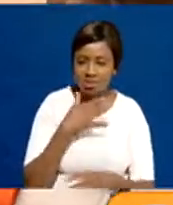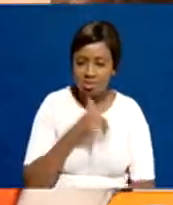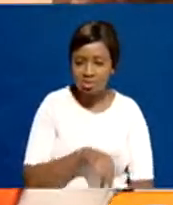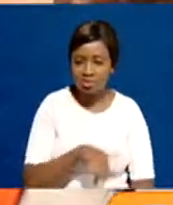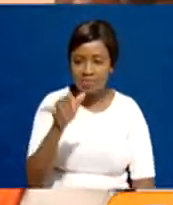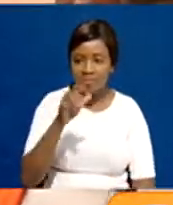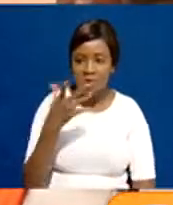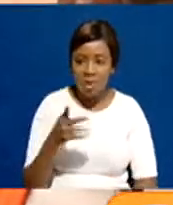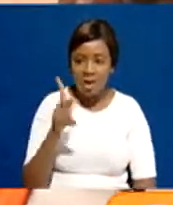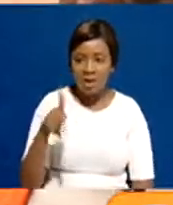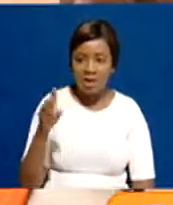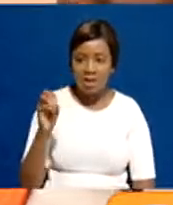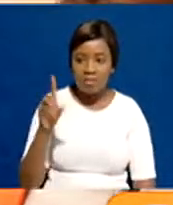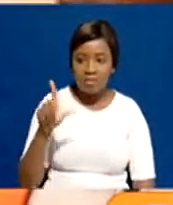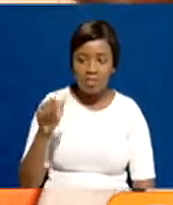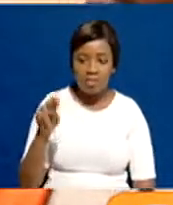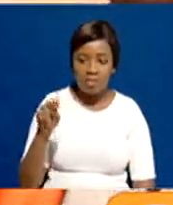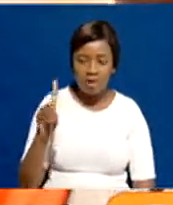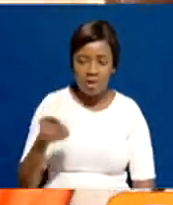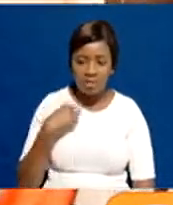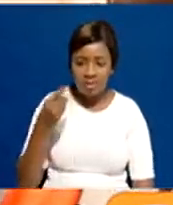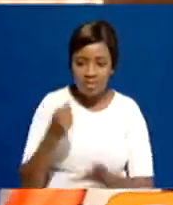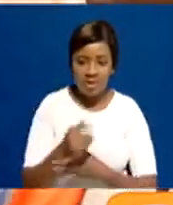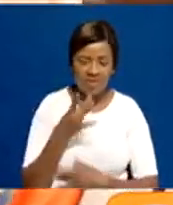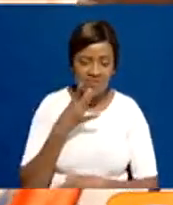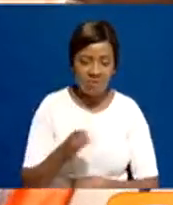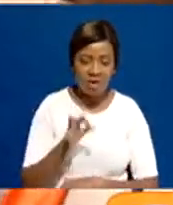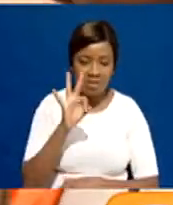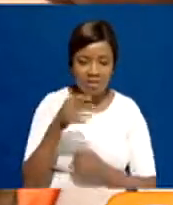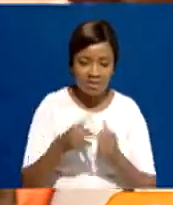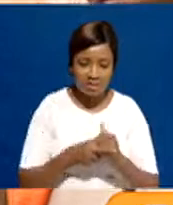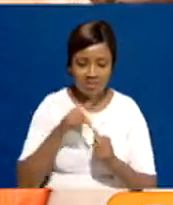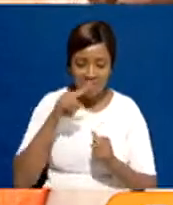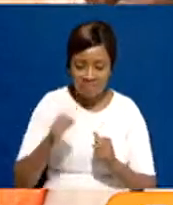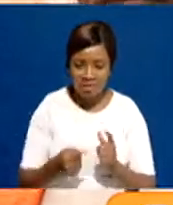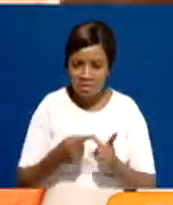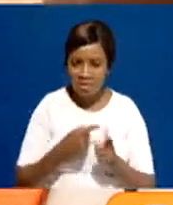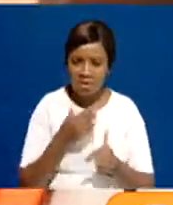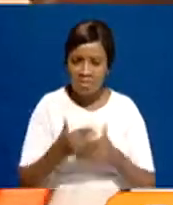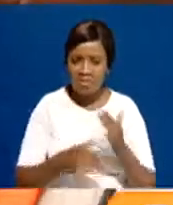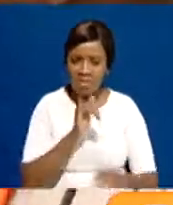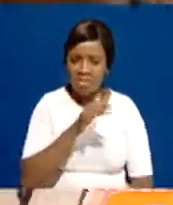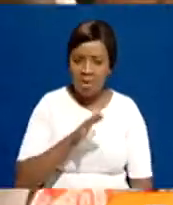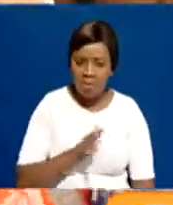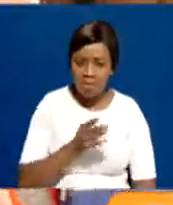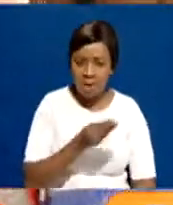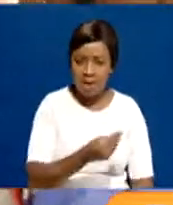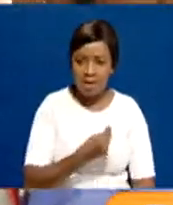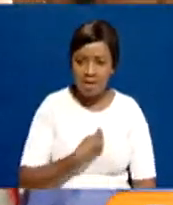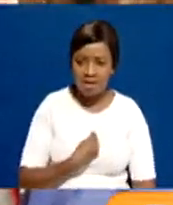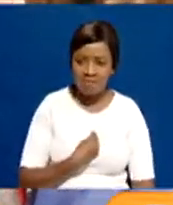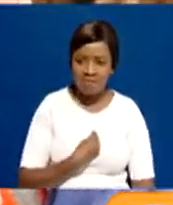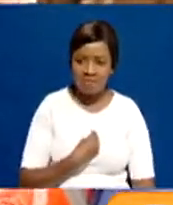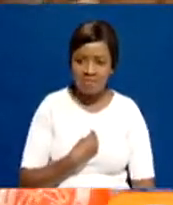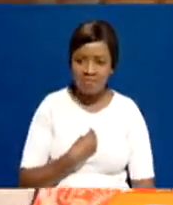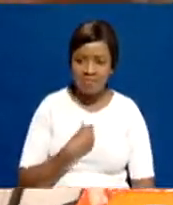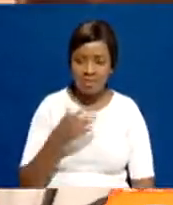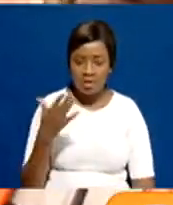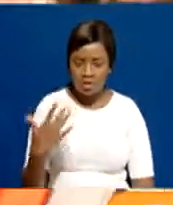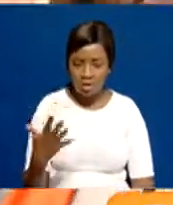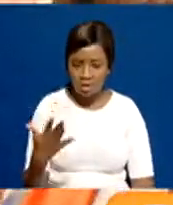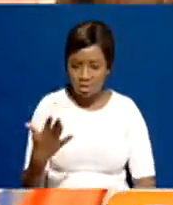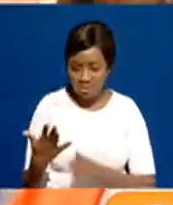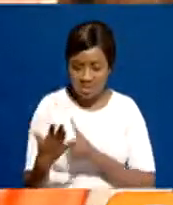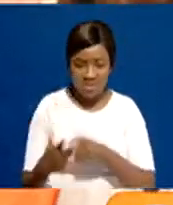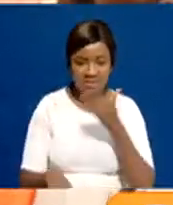nikalipa 437,000. Na at a particular time down the road, huyo mama aliweza kunipatia some documents that were